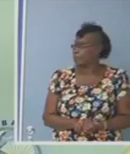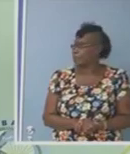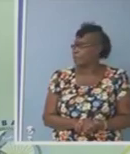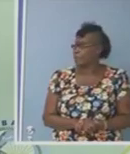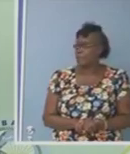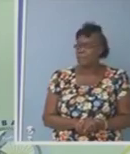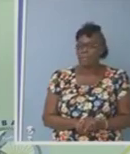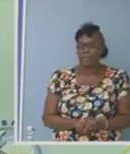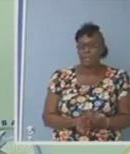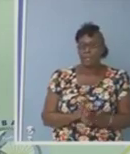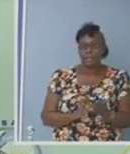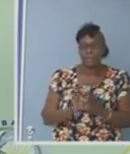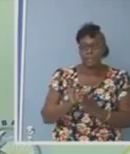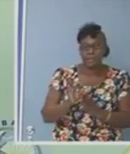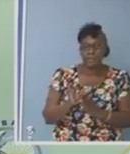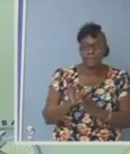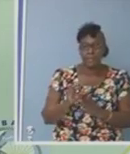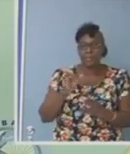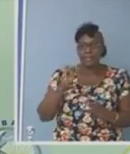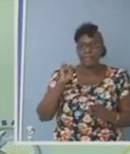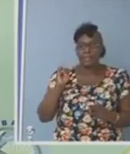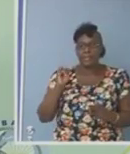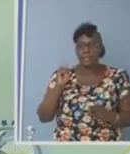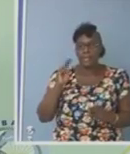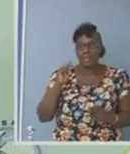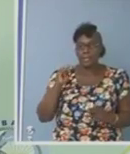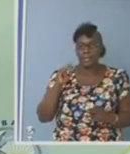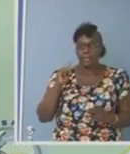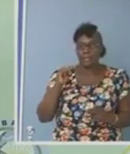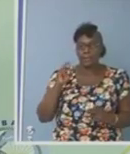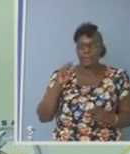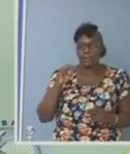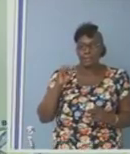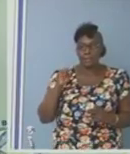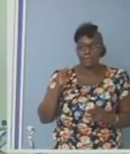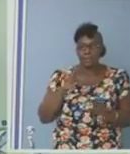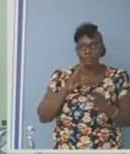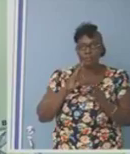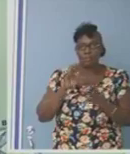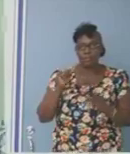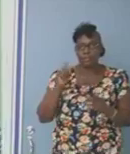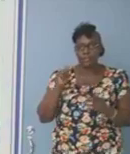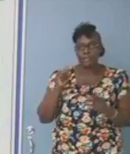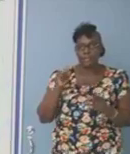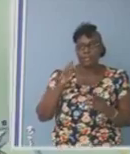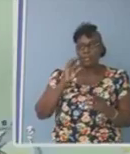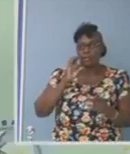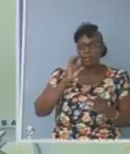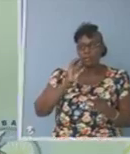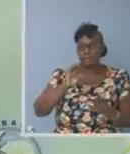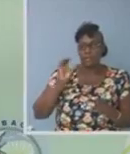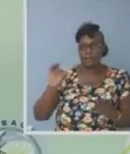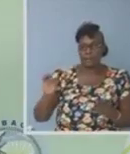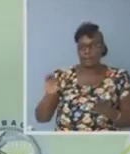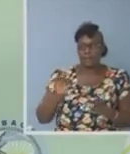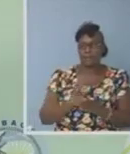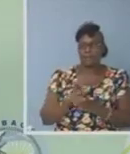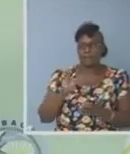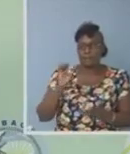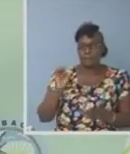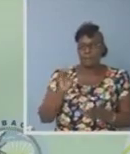Additionally, interest rates on credit cards will be reduced by amounts ranging from 10% to 17%